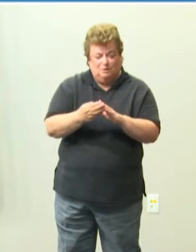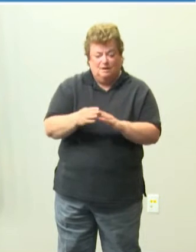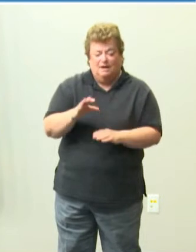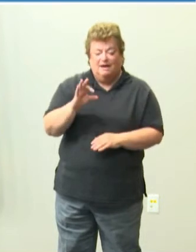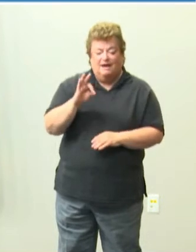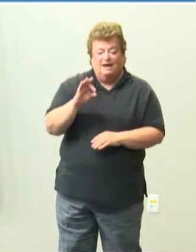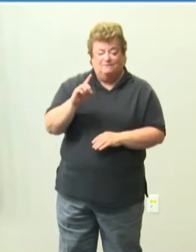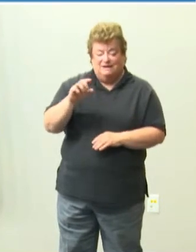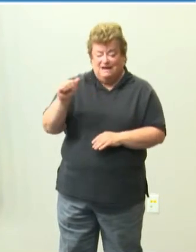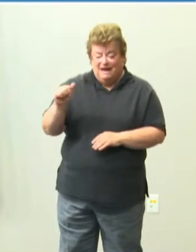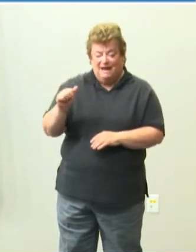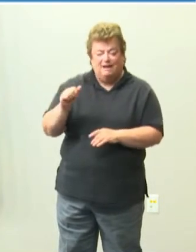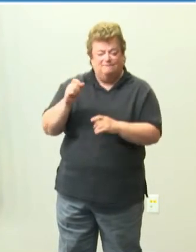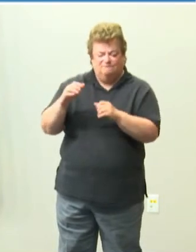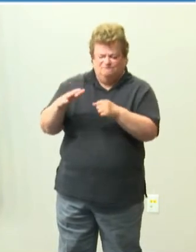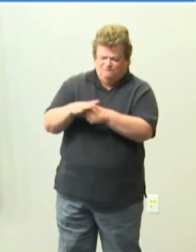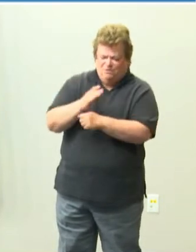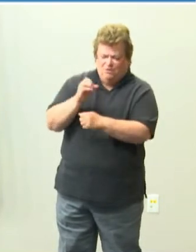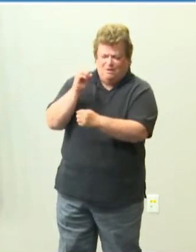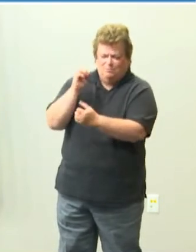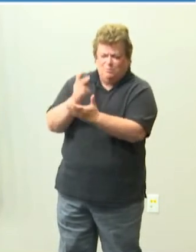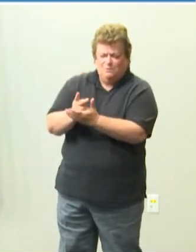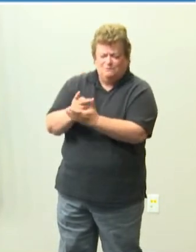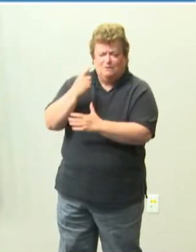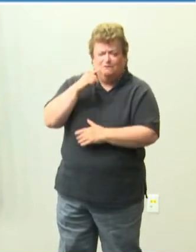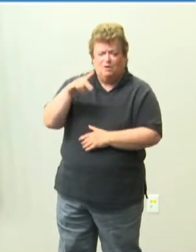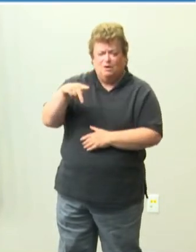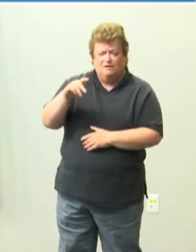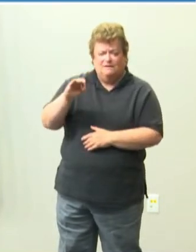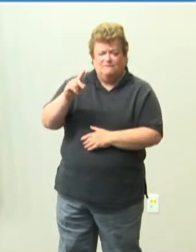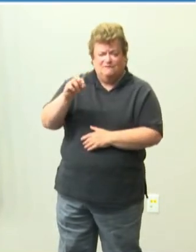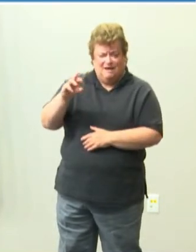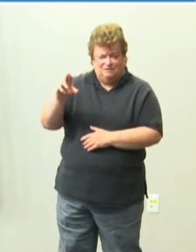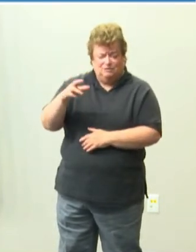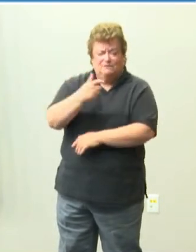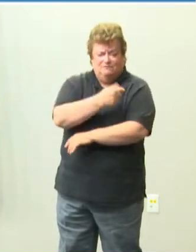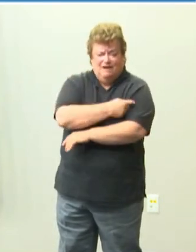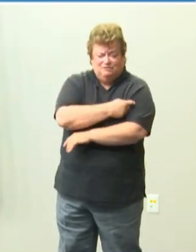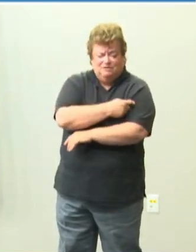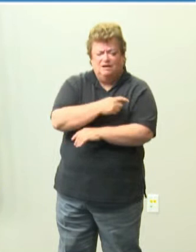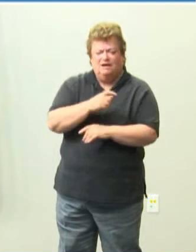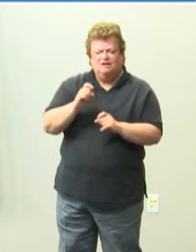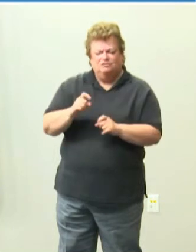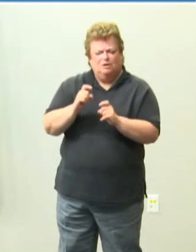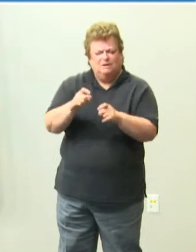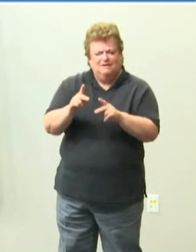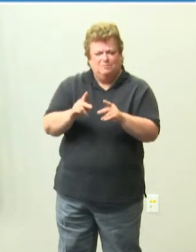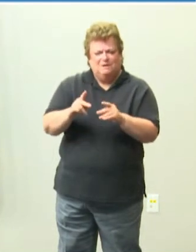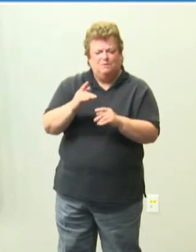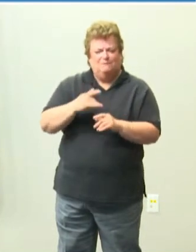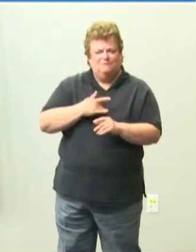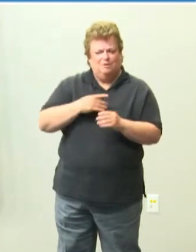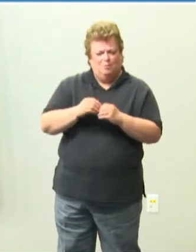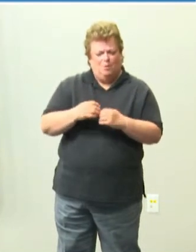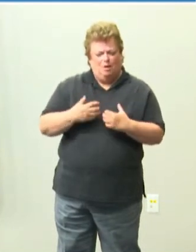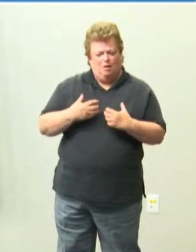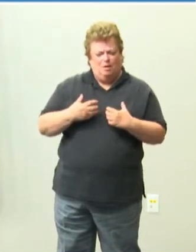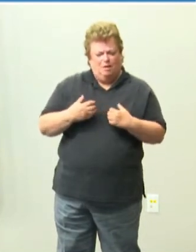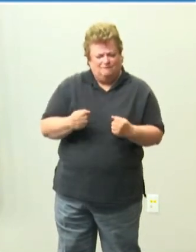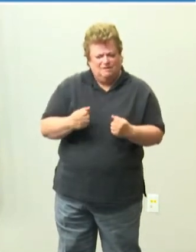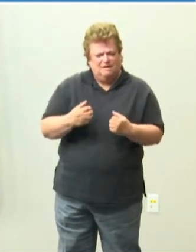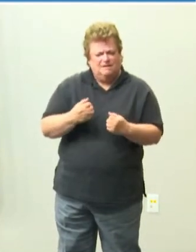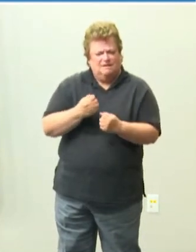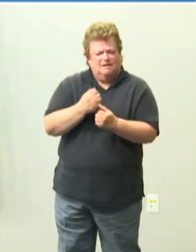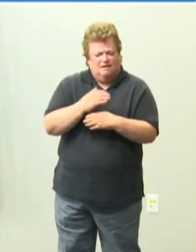Pfizer vaccine yesterday, which is great news, and should give more people more comfort as they roll up their sleeves. If you still have questions about